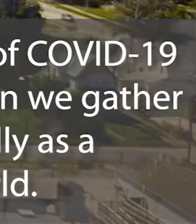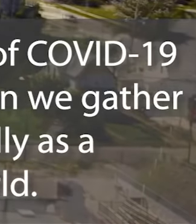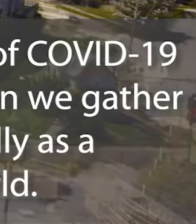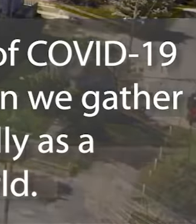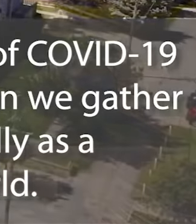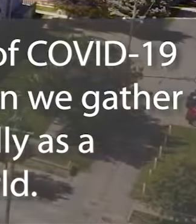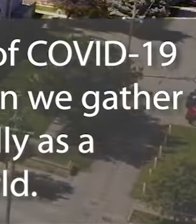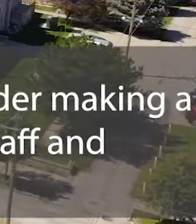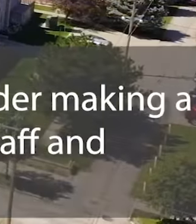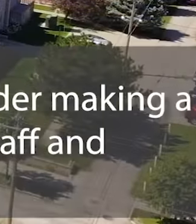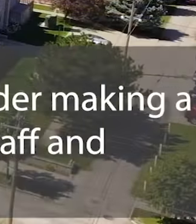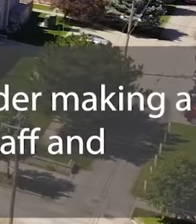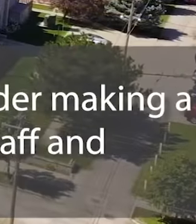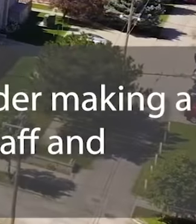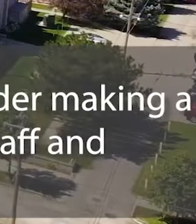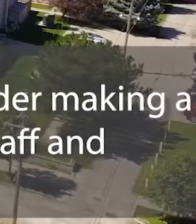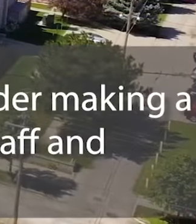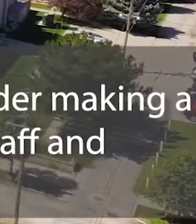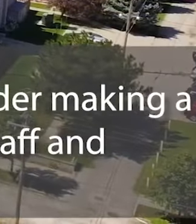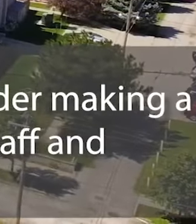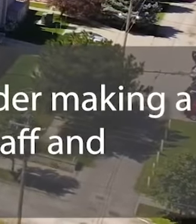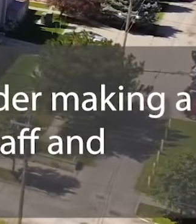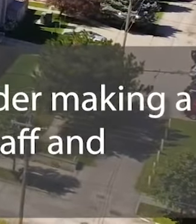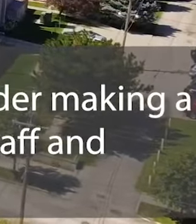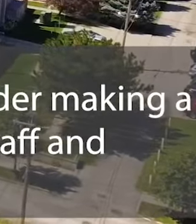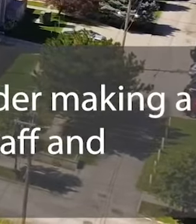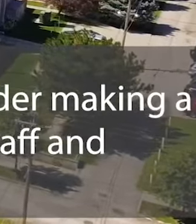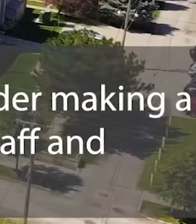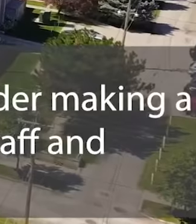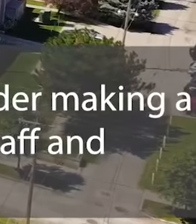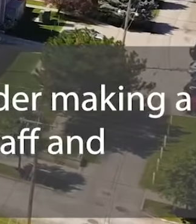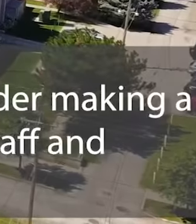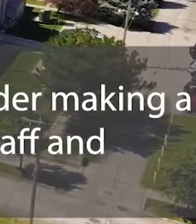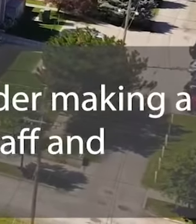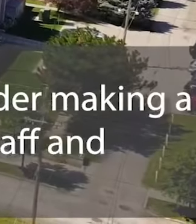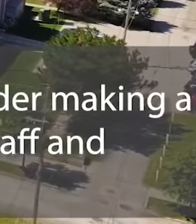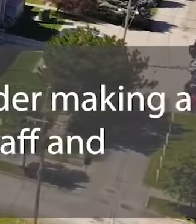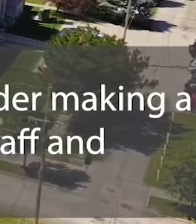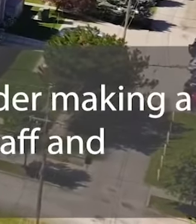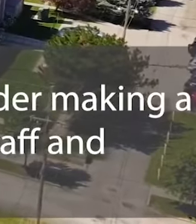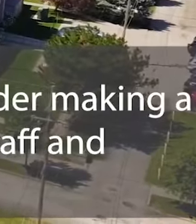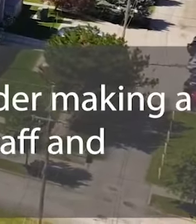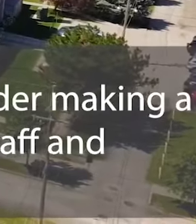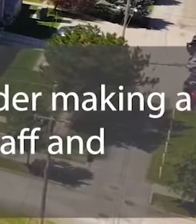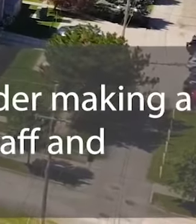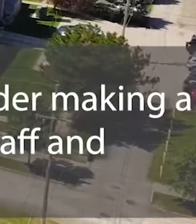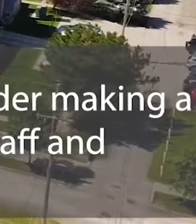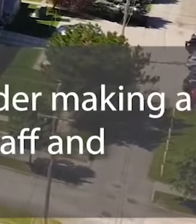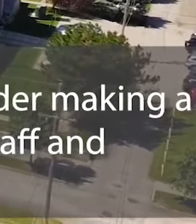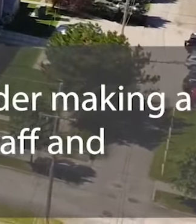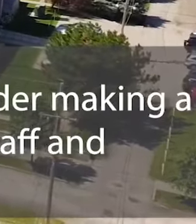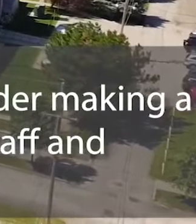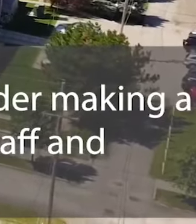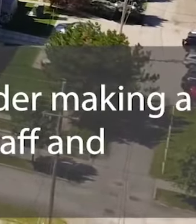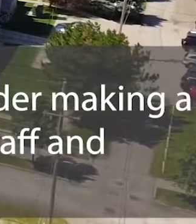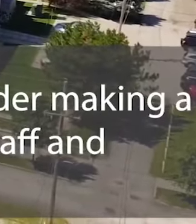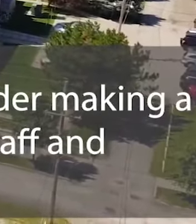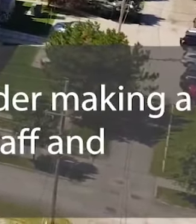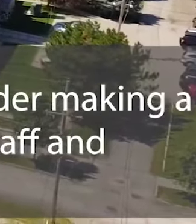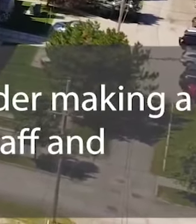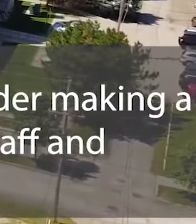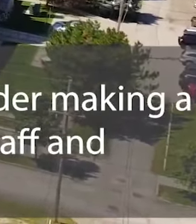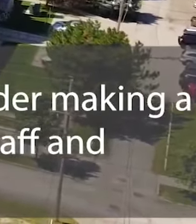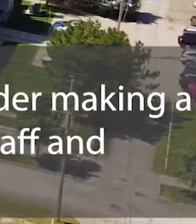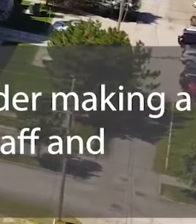all around the world. In this time of uncertainty, we ask that you please consider making a contribution. Your kindness allows us to pay our staff